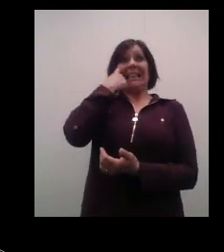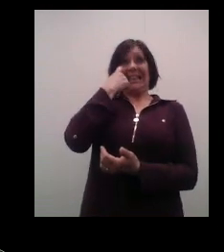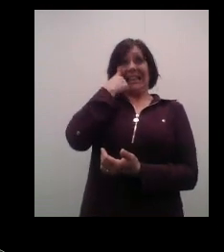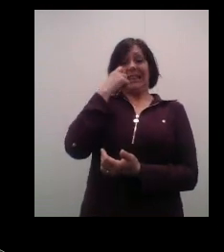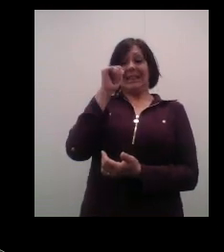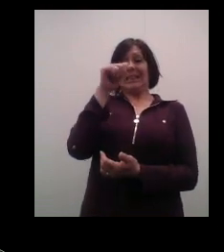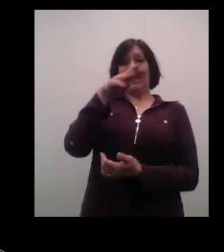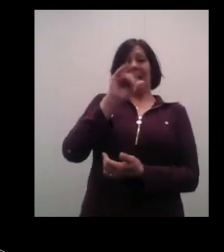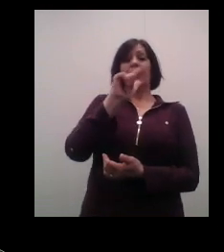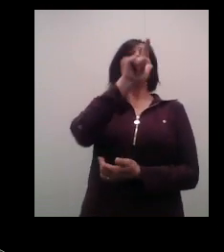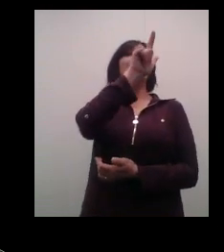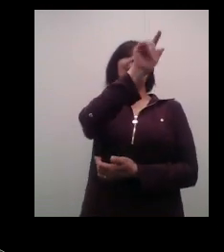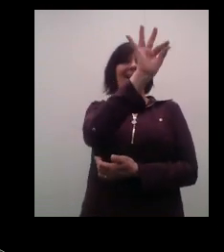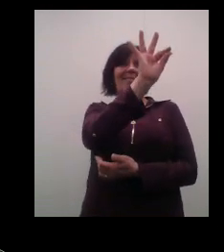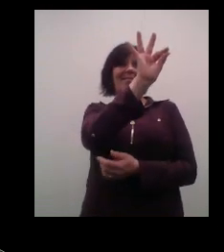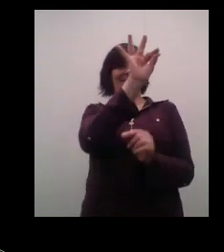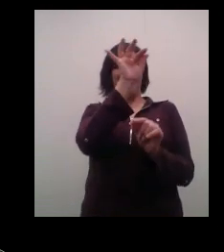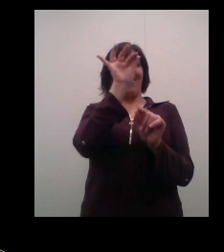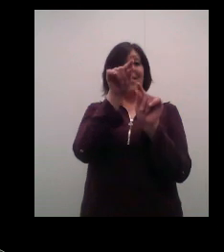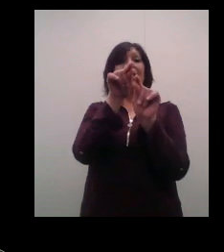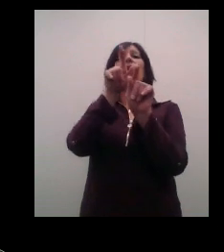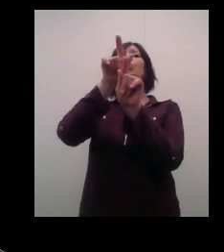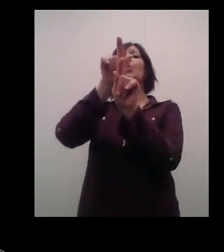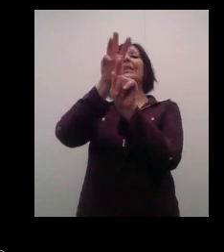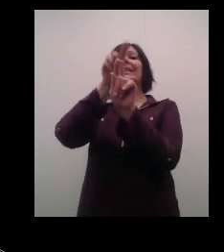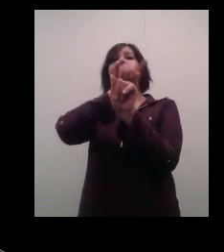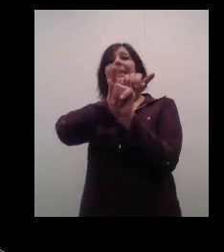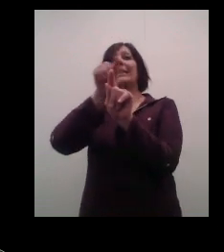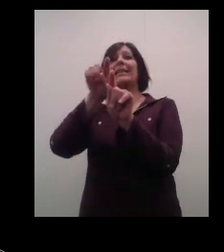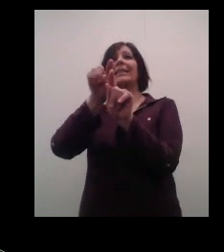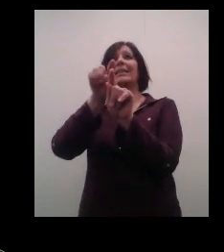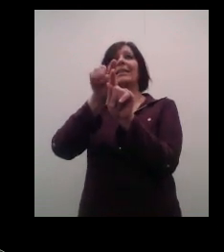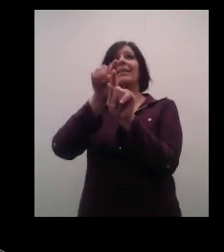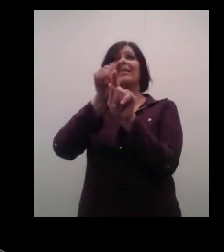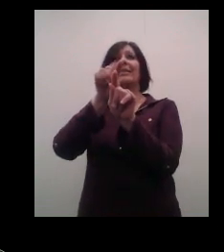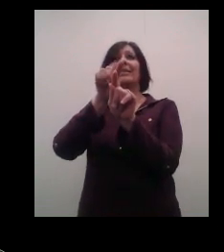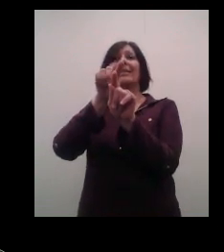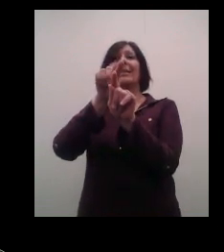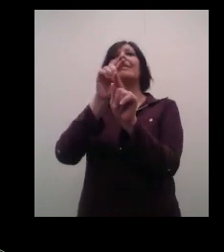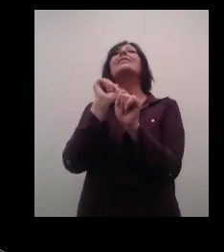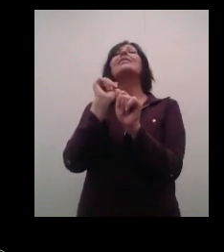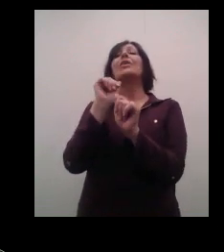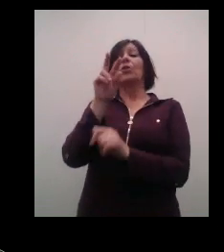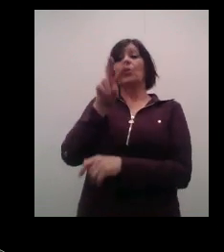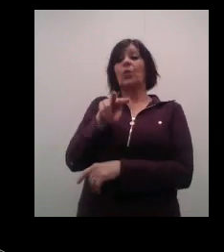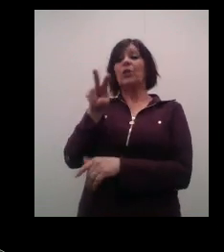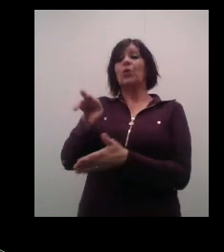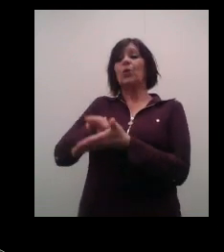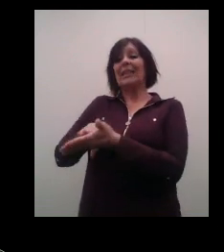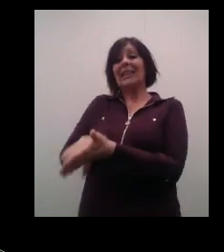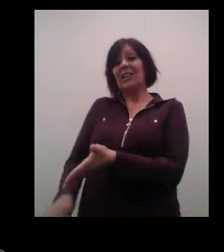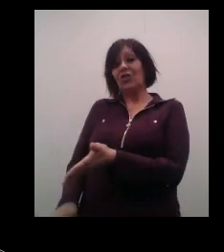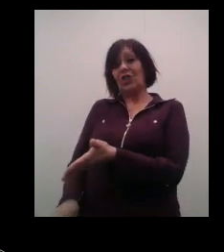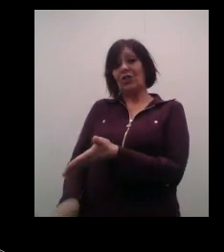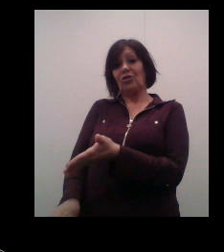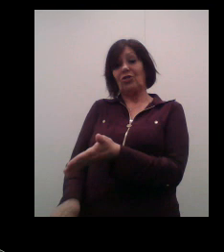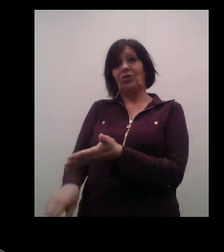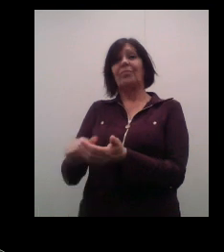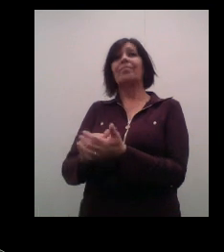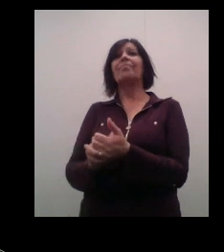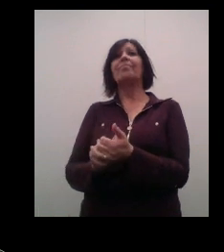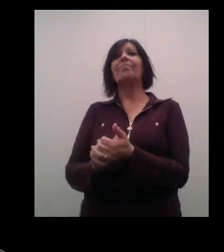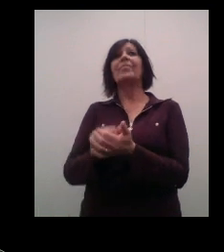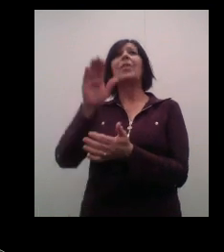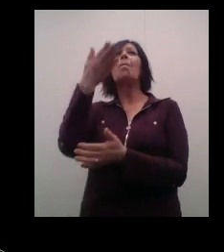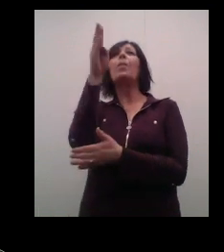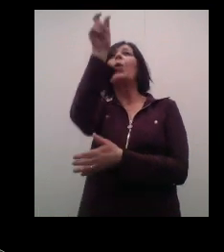is April 29th data, there were 26 admissions plus conversions while in hospital, 22 discharges, so there were 4 more people. That's